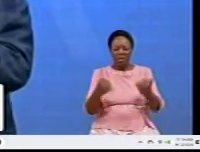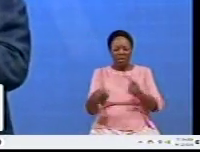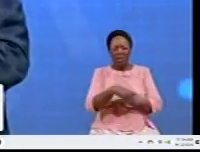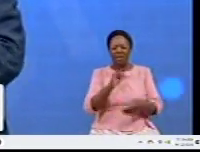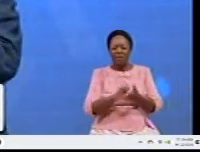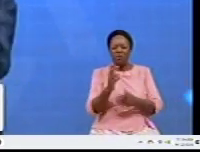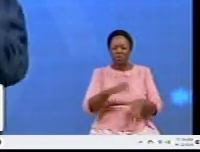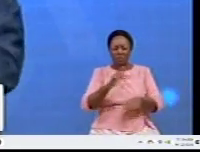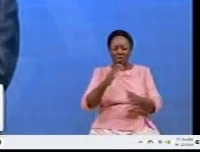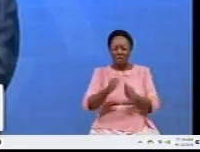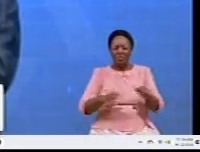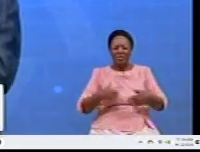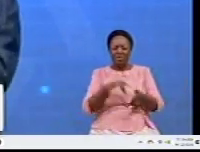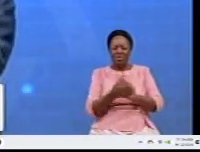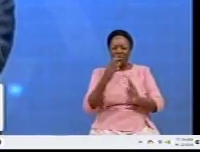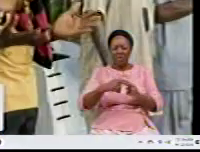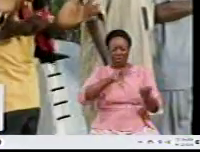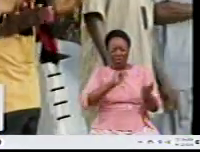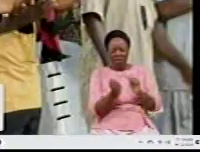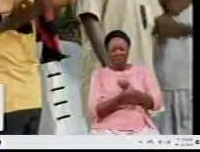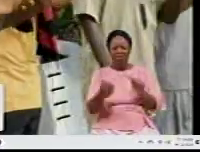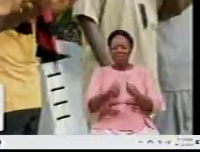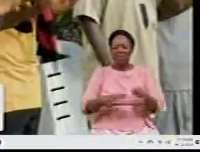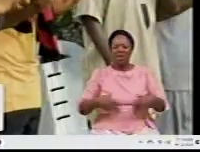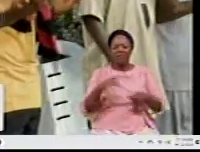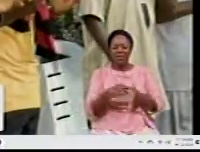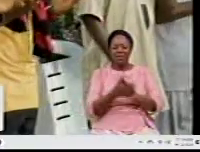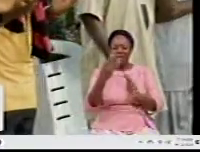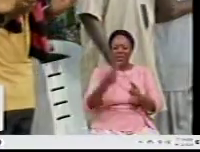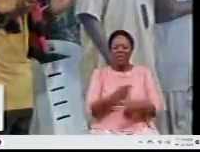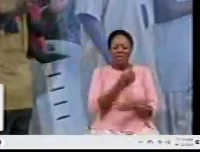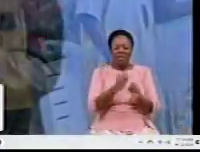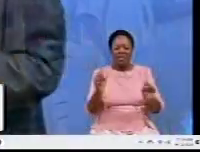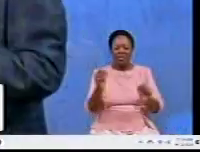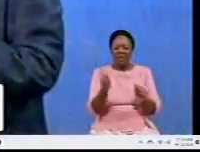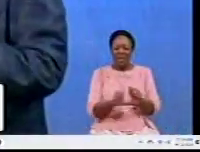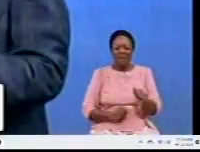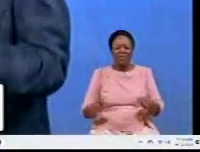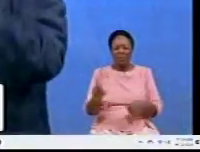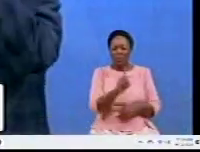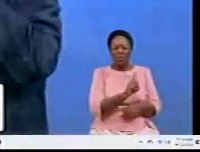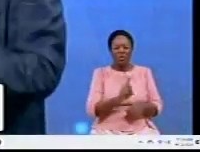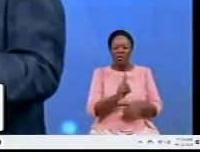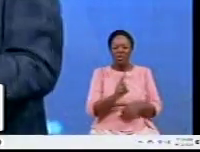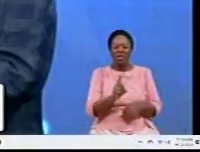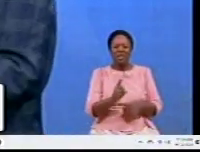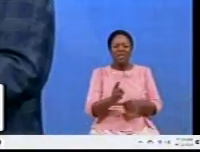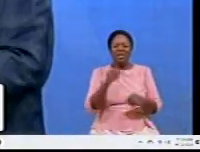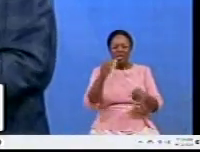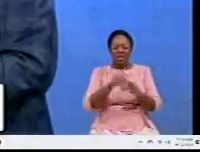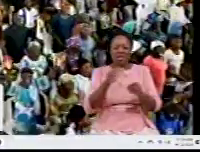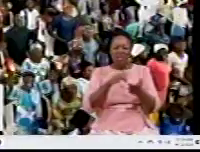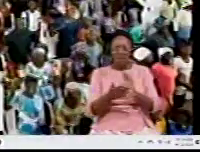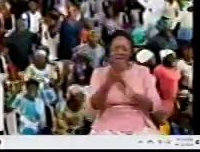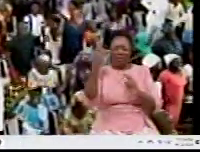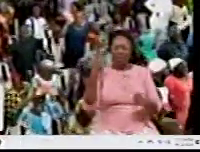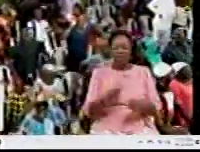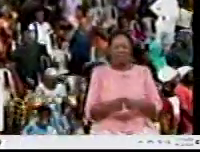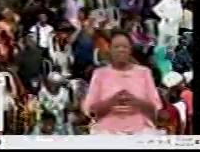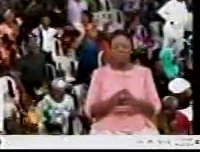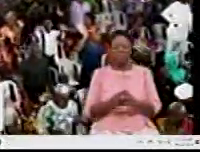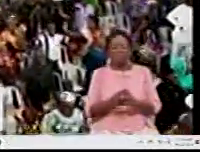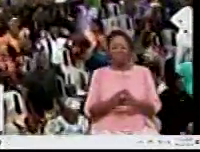life. Transform every life. Save everyone in Jesus'